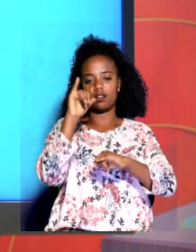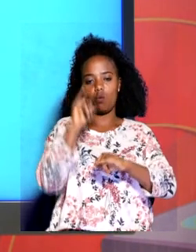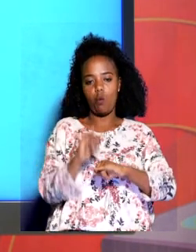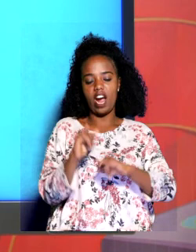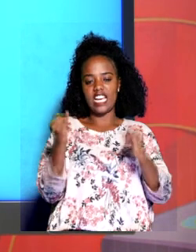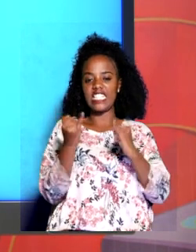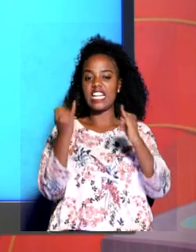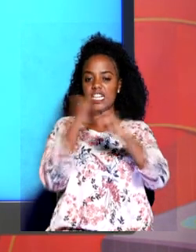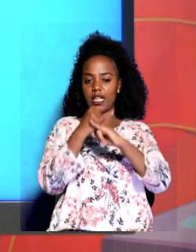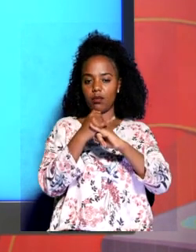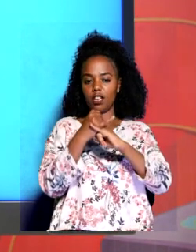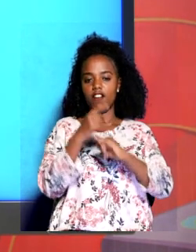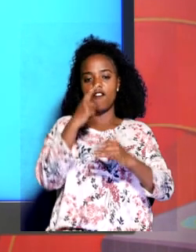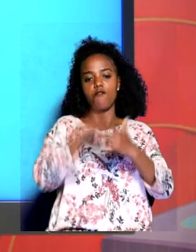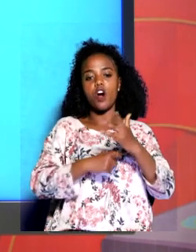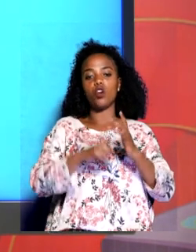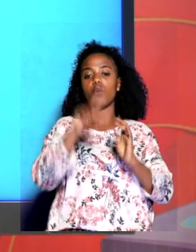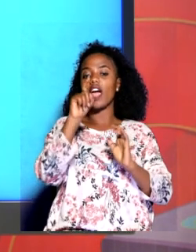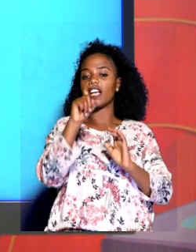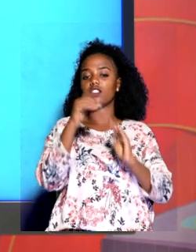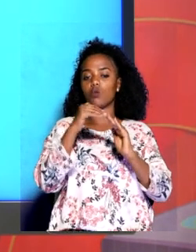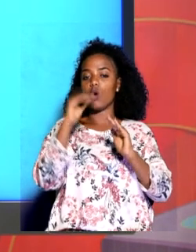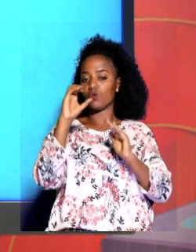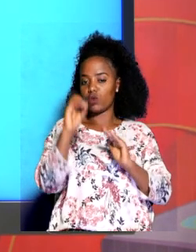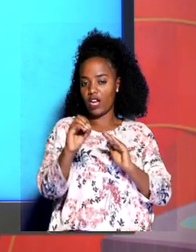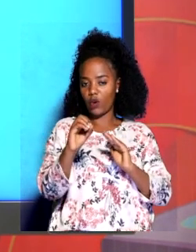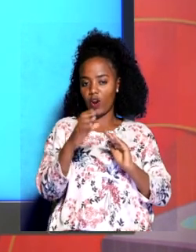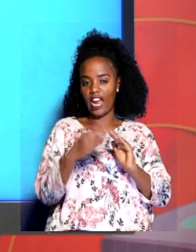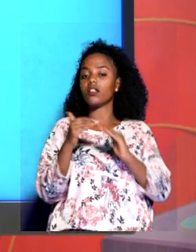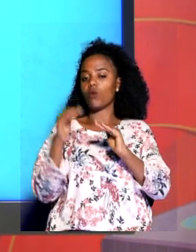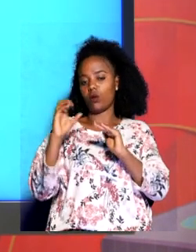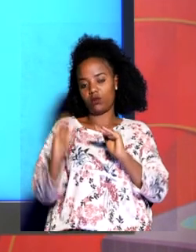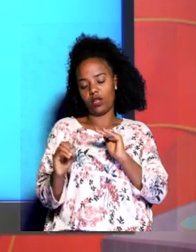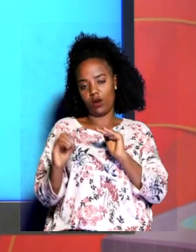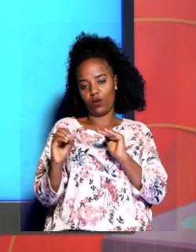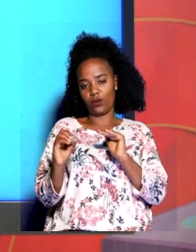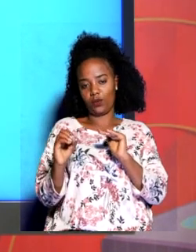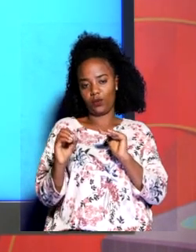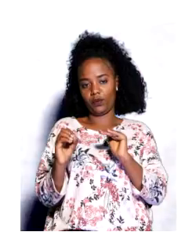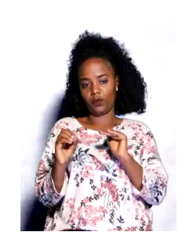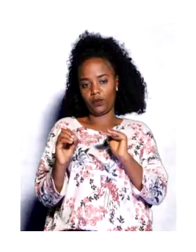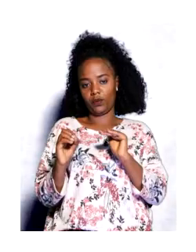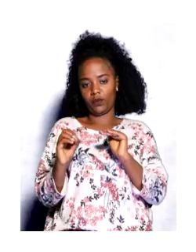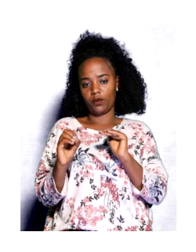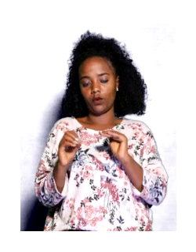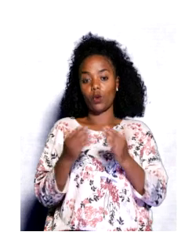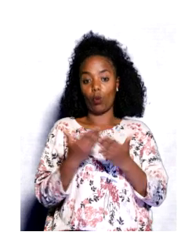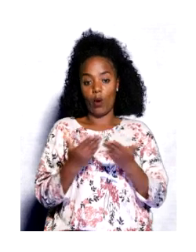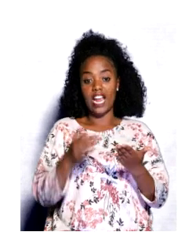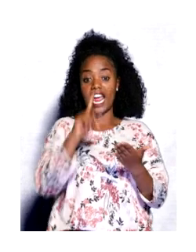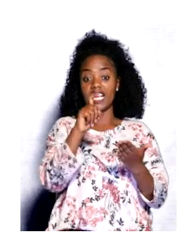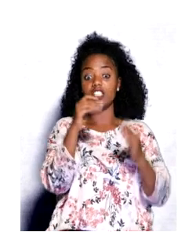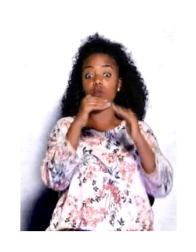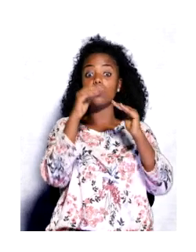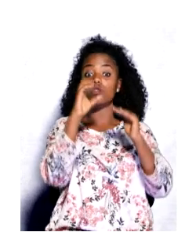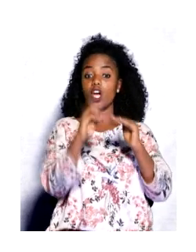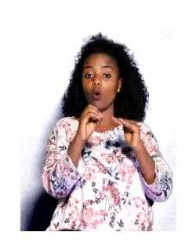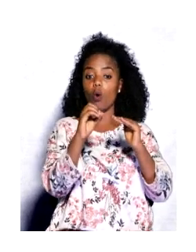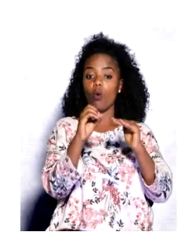intercepts, when the value of x is 0 and when the value of y is 0. When the value of x is